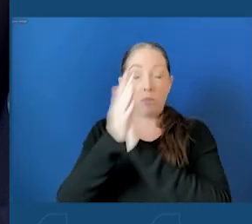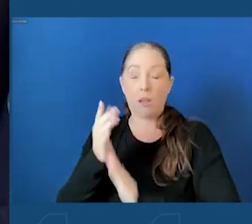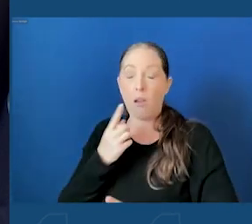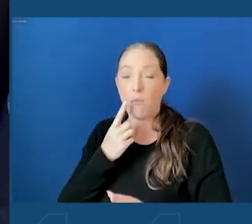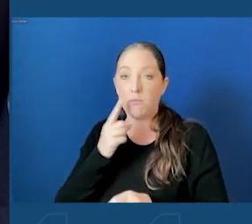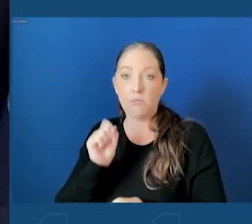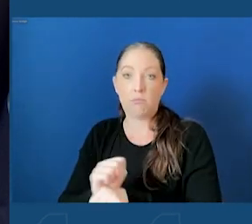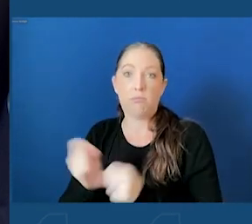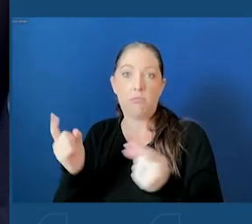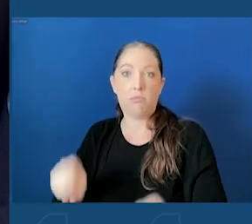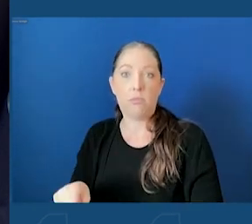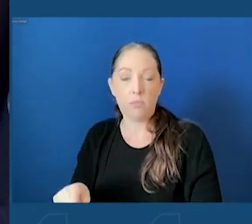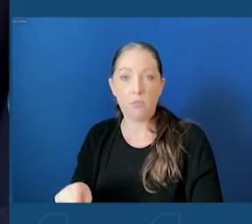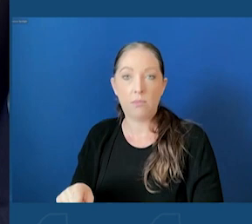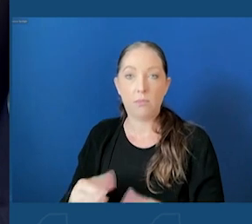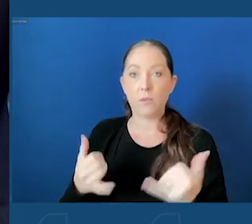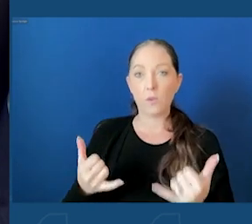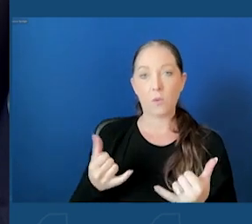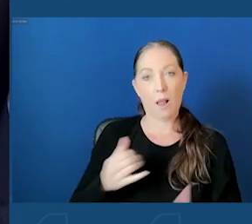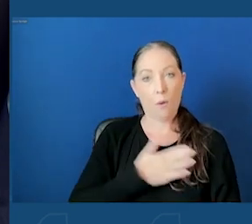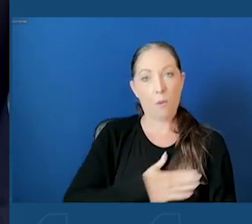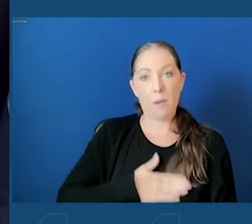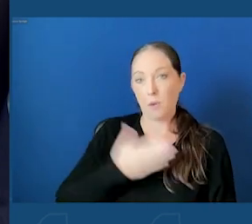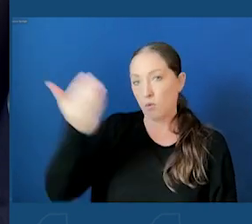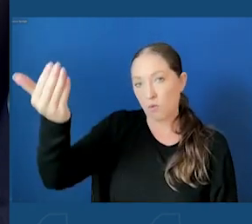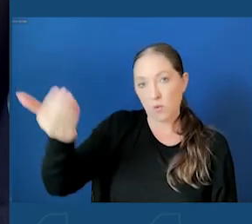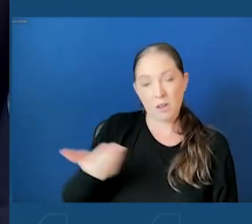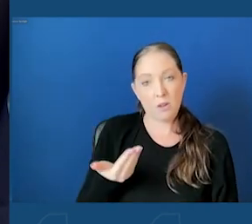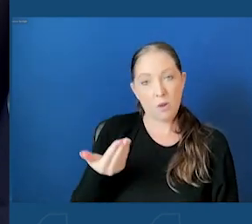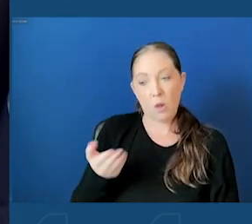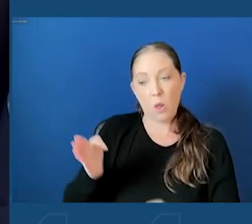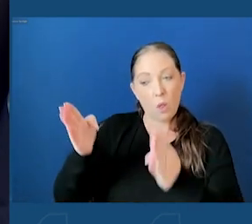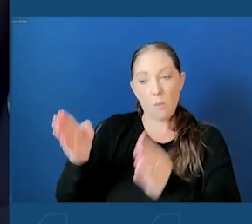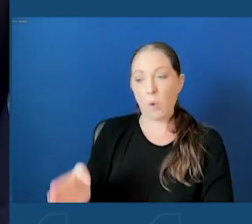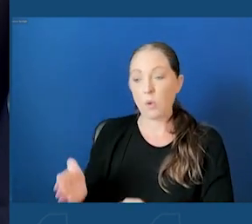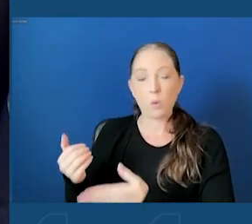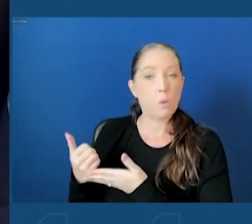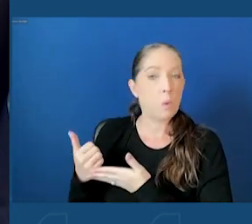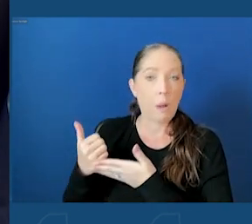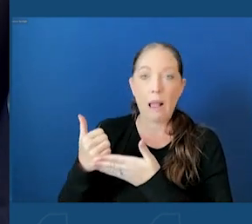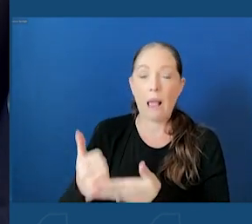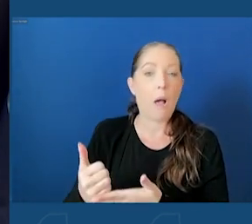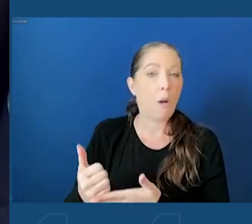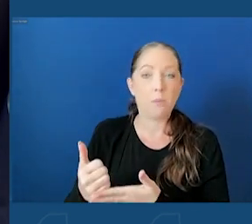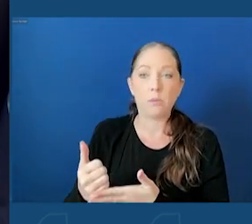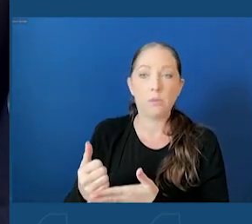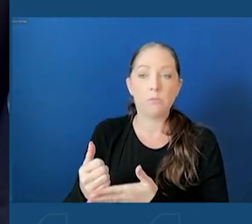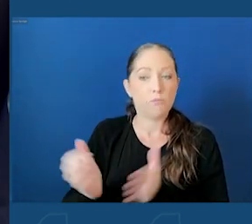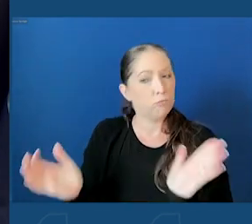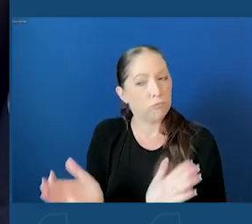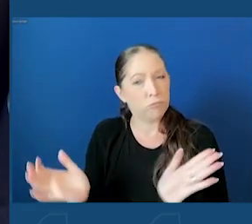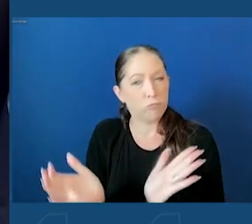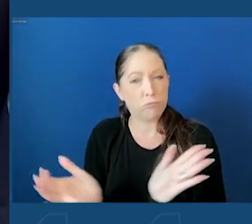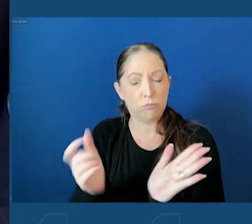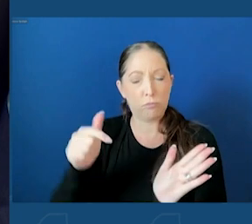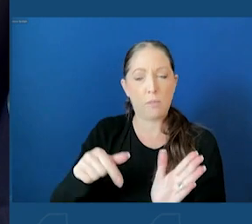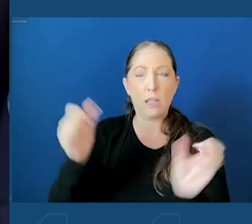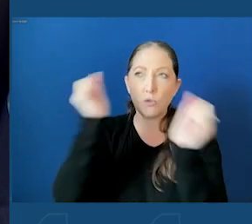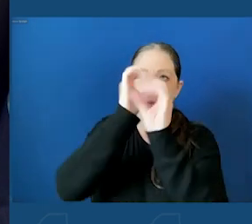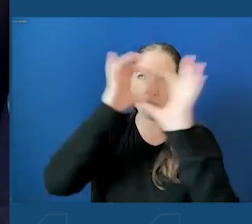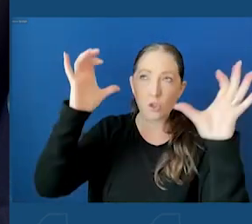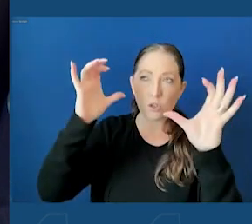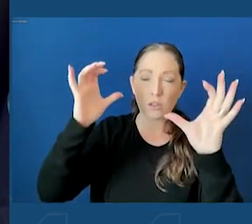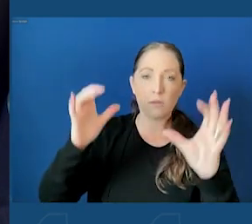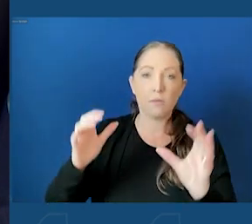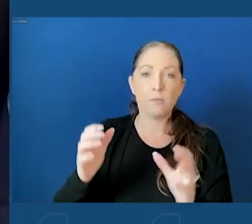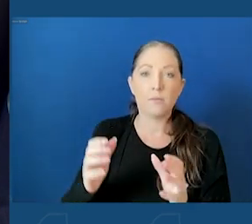my pleasure to introduce the person who helped and was the driving force in making that dream come true. Most